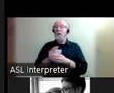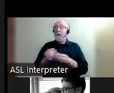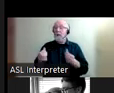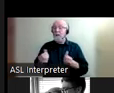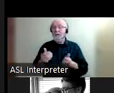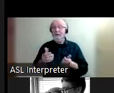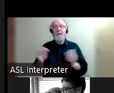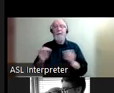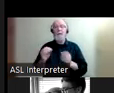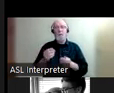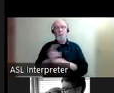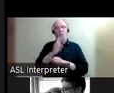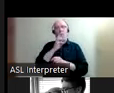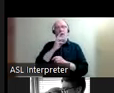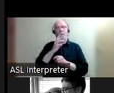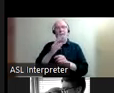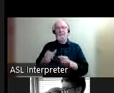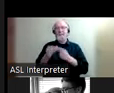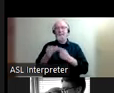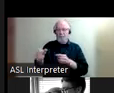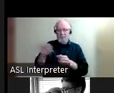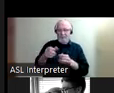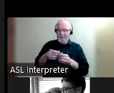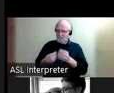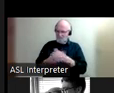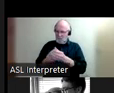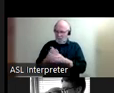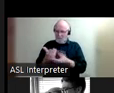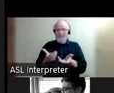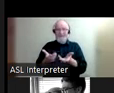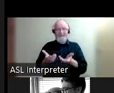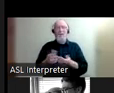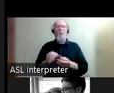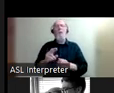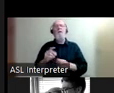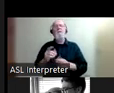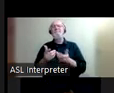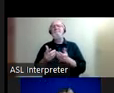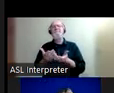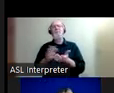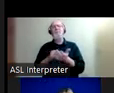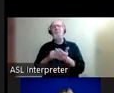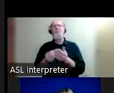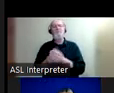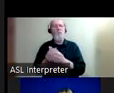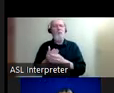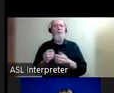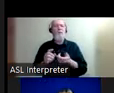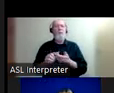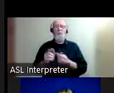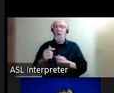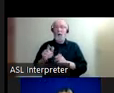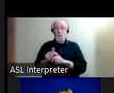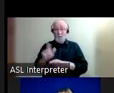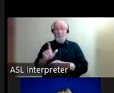programs. So, you know, we offer sessions on gardening. We have like the seed library. So like in the spring